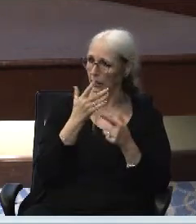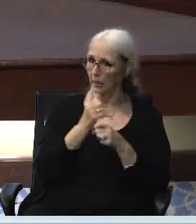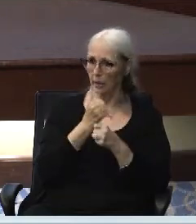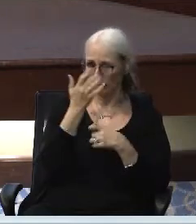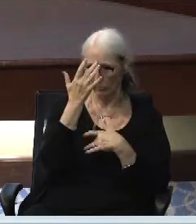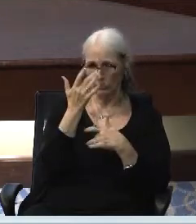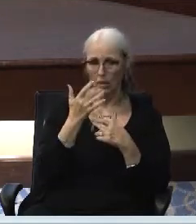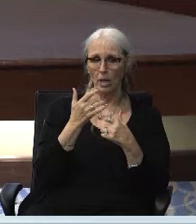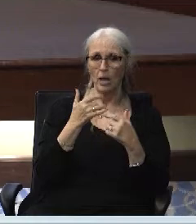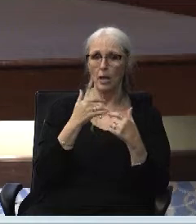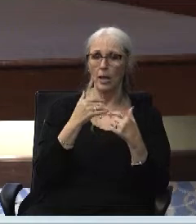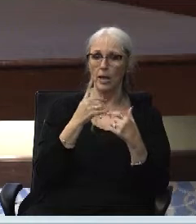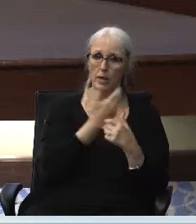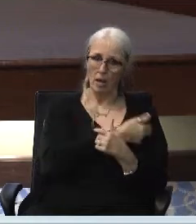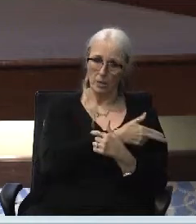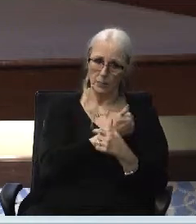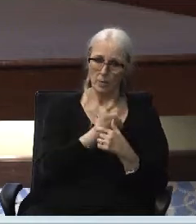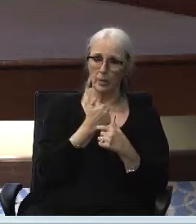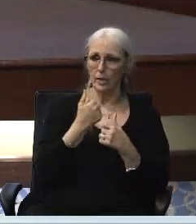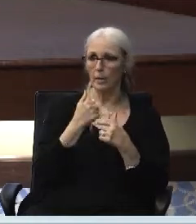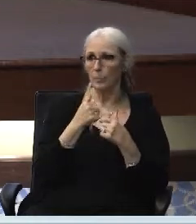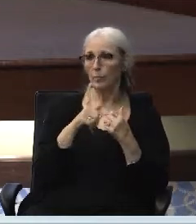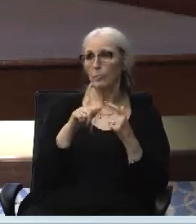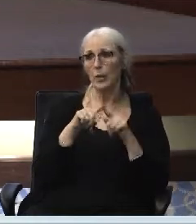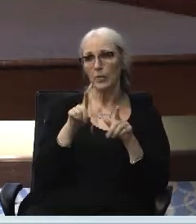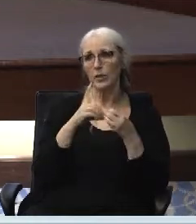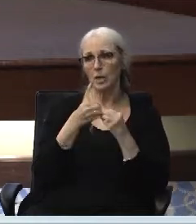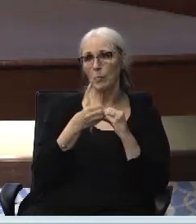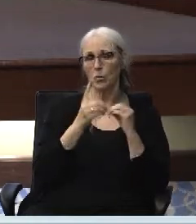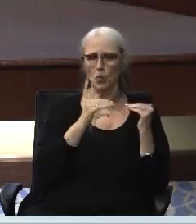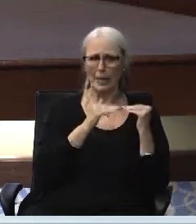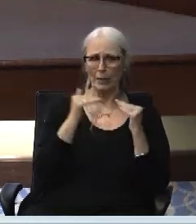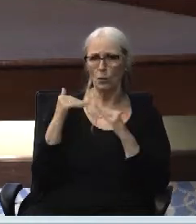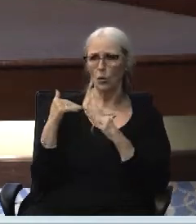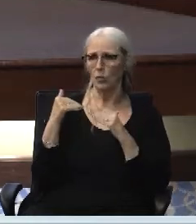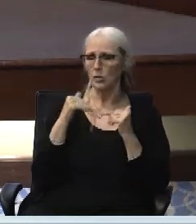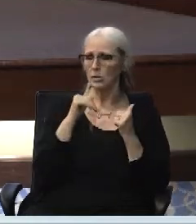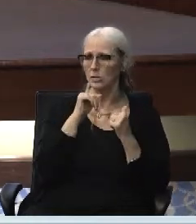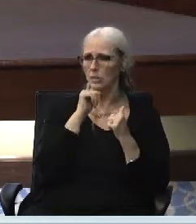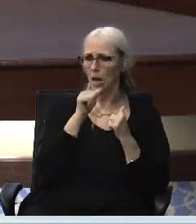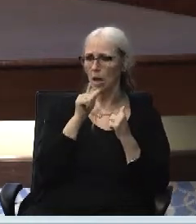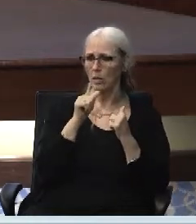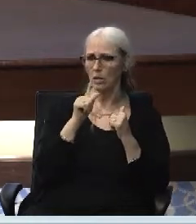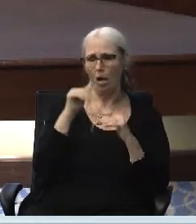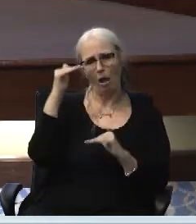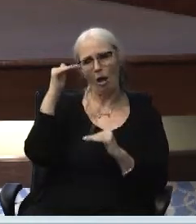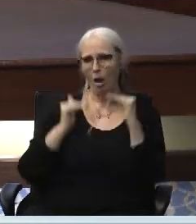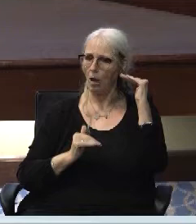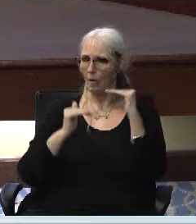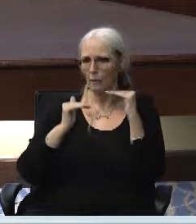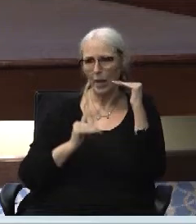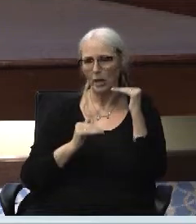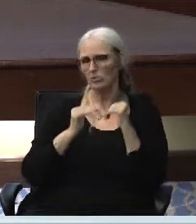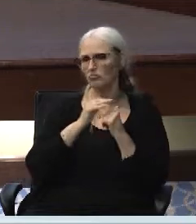but men are the majority of our fatalities. But the numbers are pretty equal. It's not too off balance.